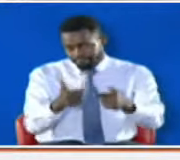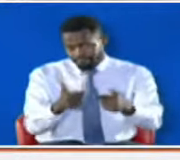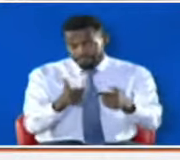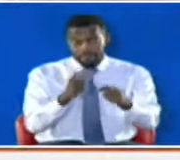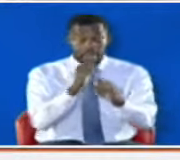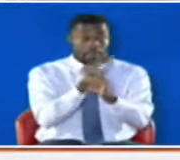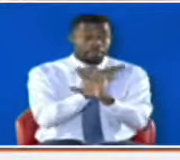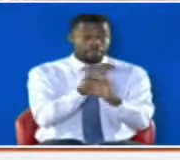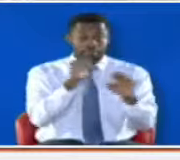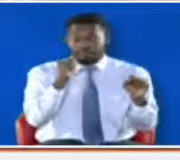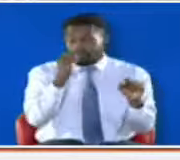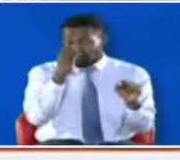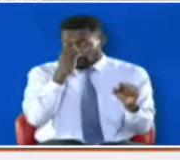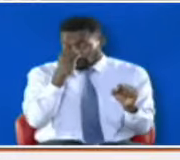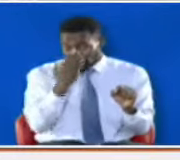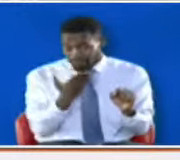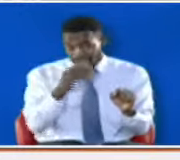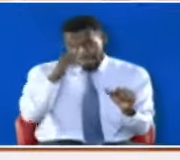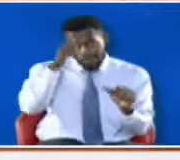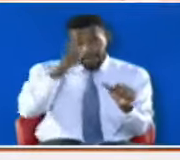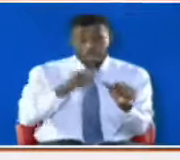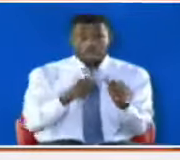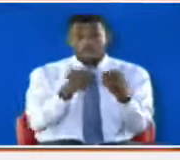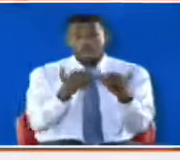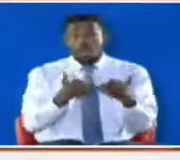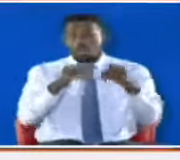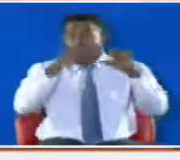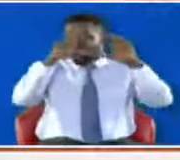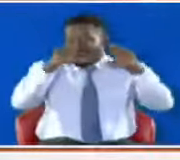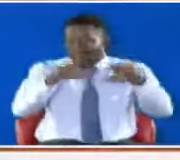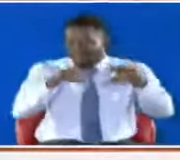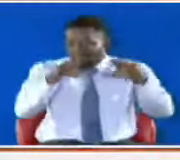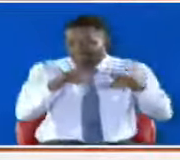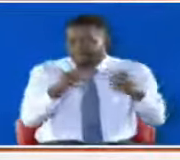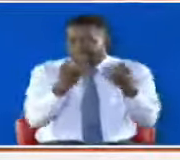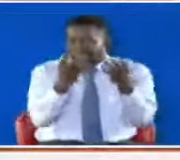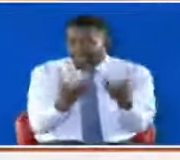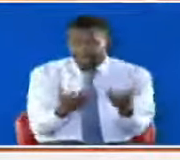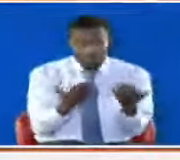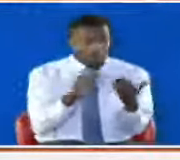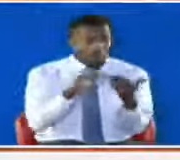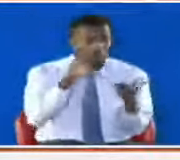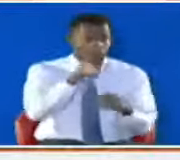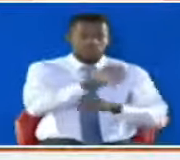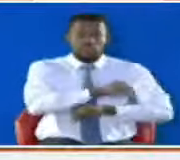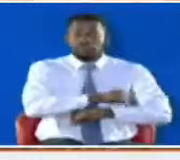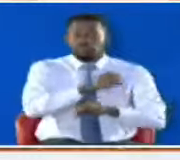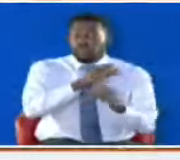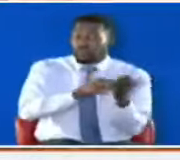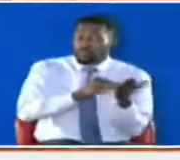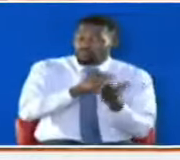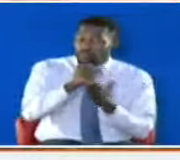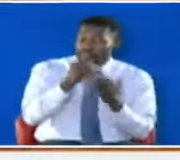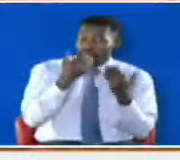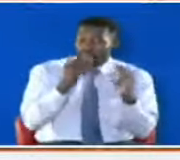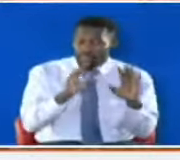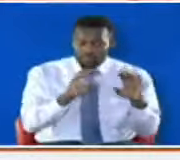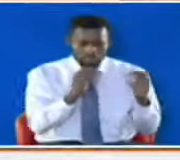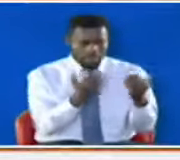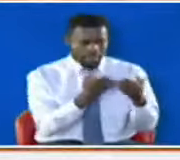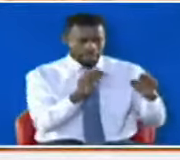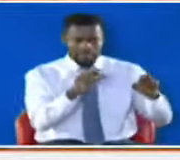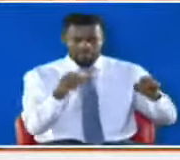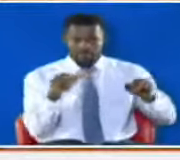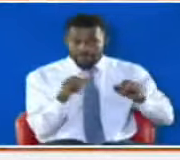President follows the ongoing heavy rains that have caused destruction of schools infrastructures, including classrooms and